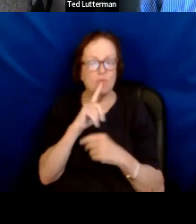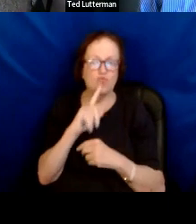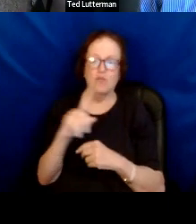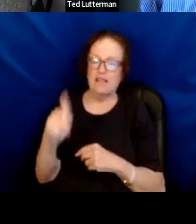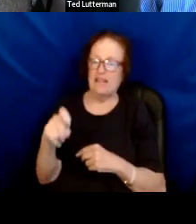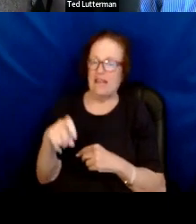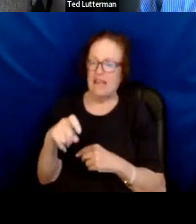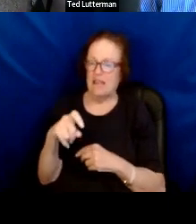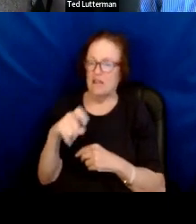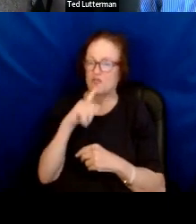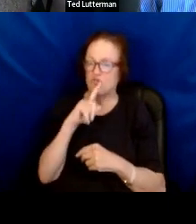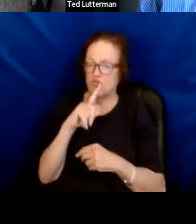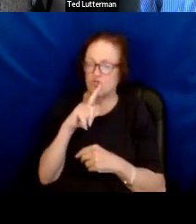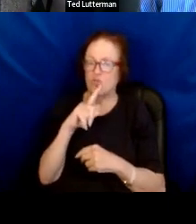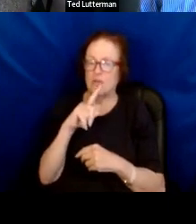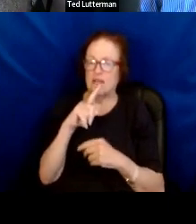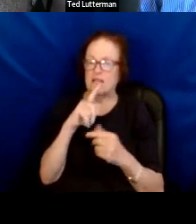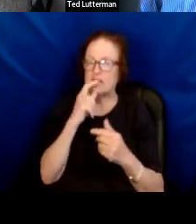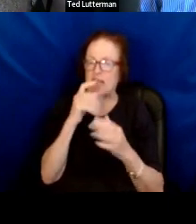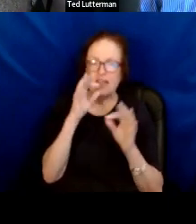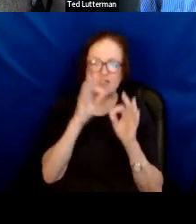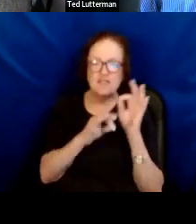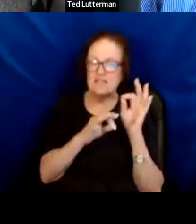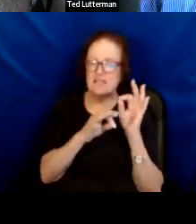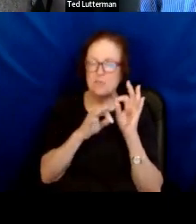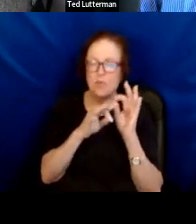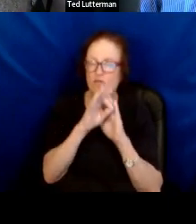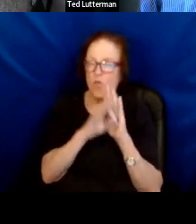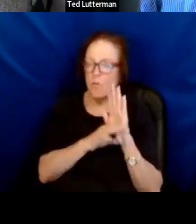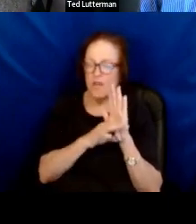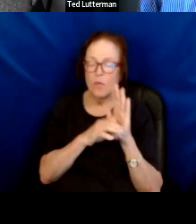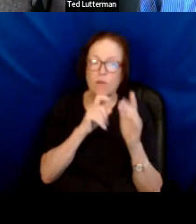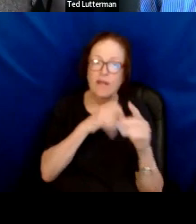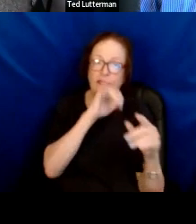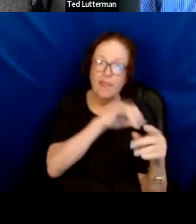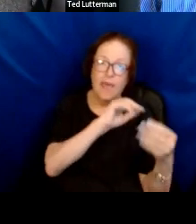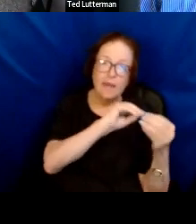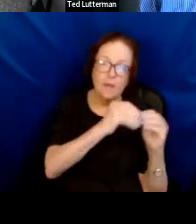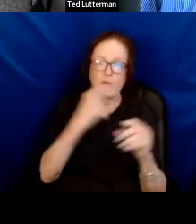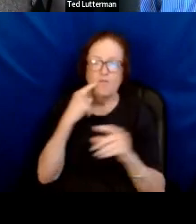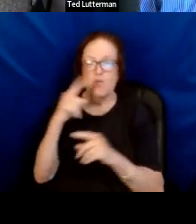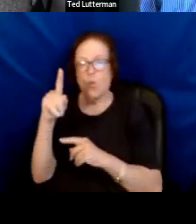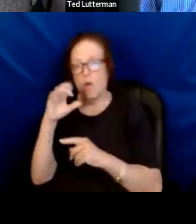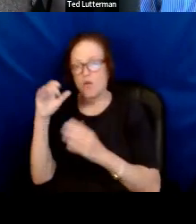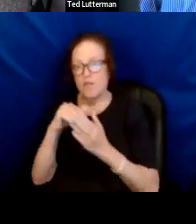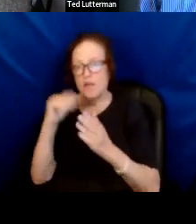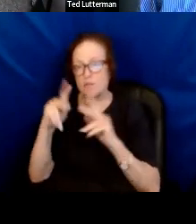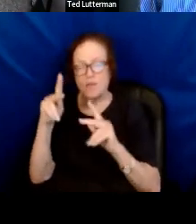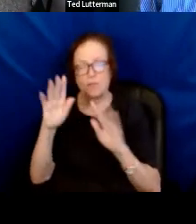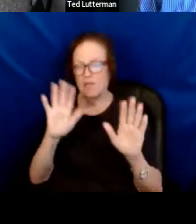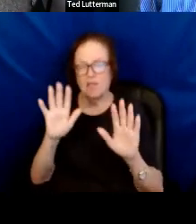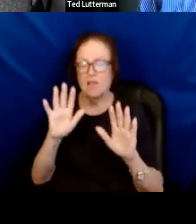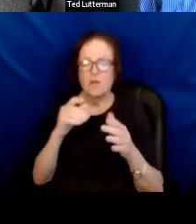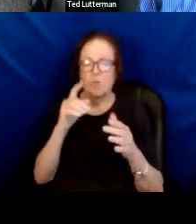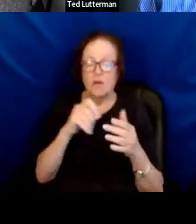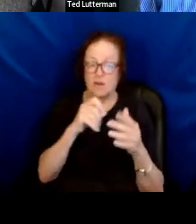really moves beyond the simple formulas that many states have used, that you need X number of beds per 100,000, but really that delves into,